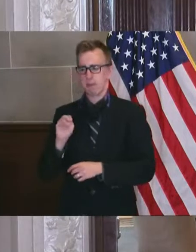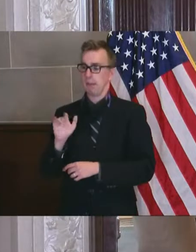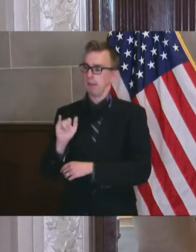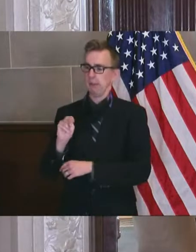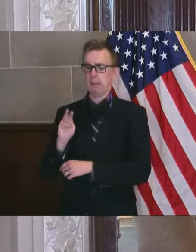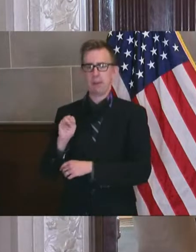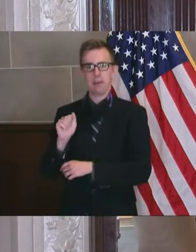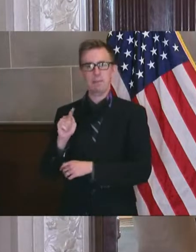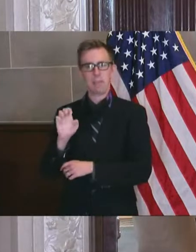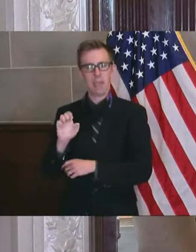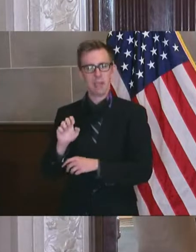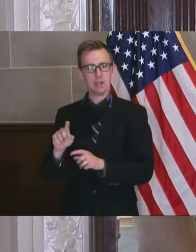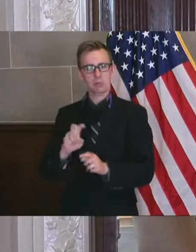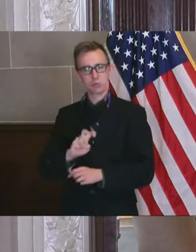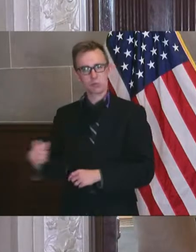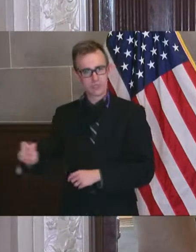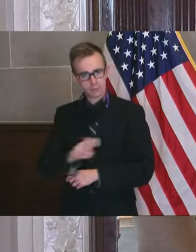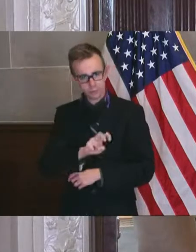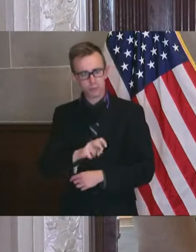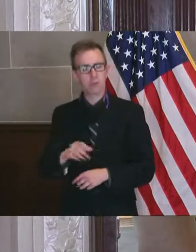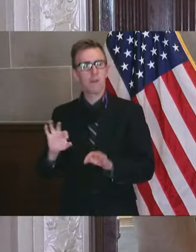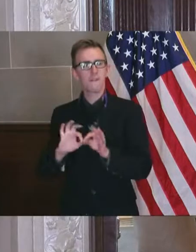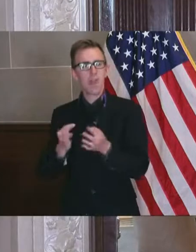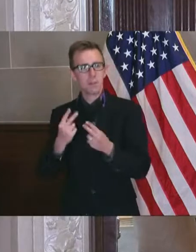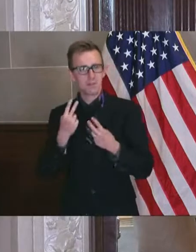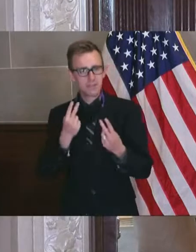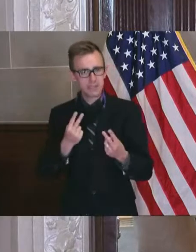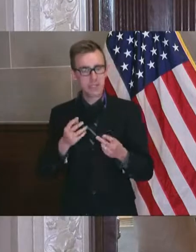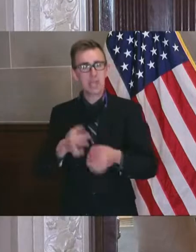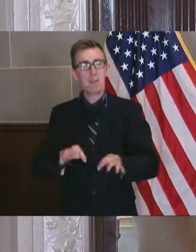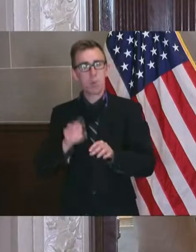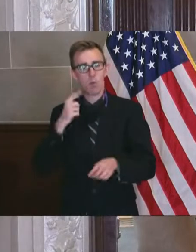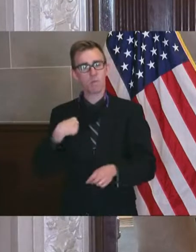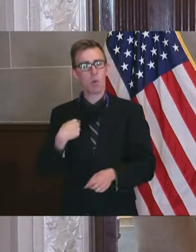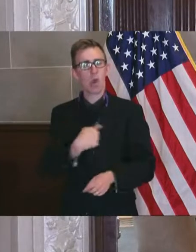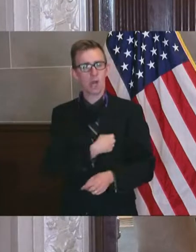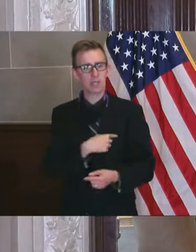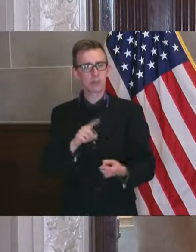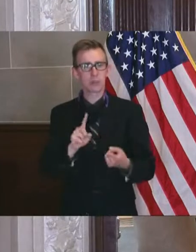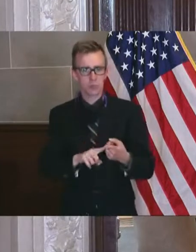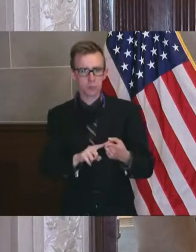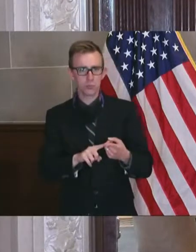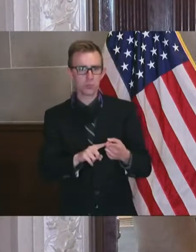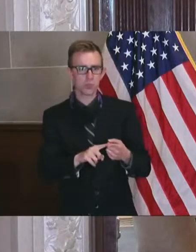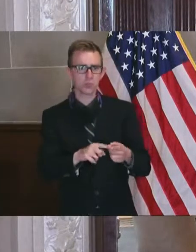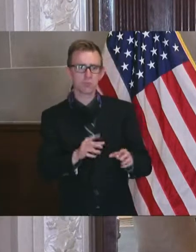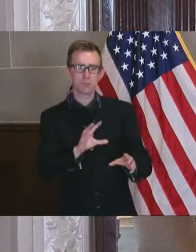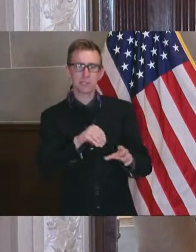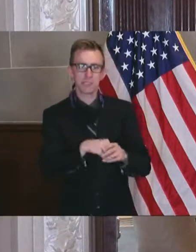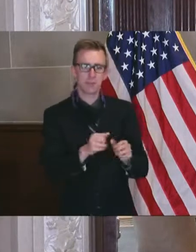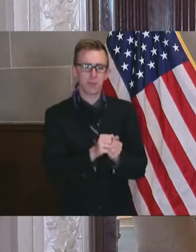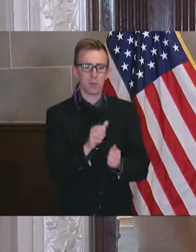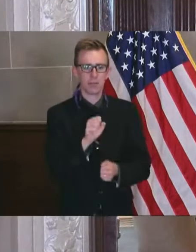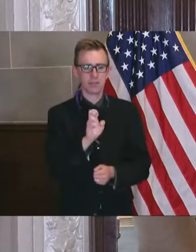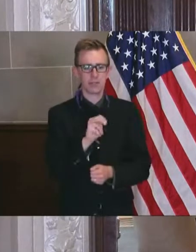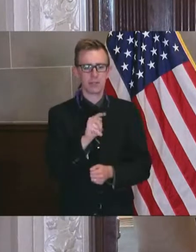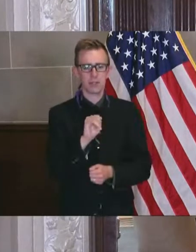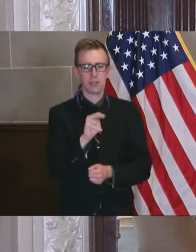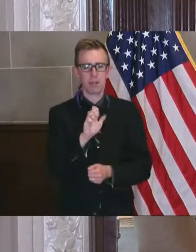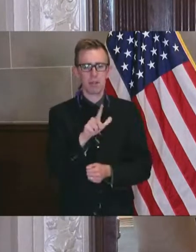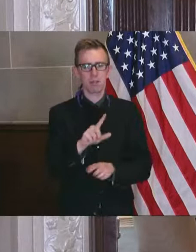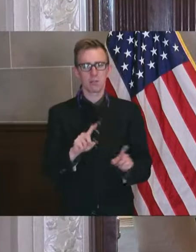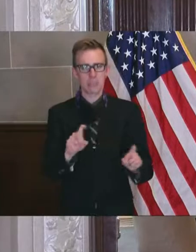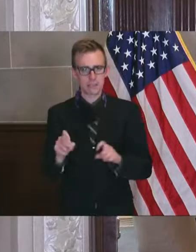and family visitation, it is incumbent upon us to participate in Sentinel testing. This is important to both the